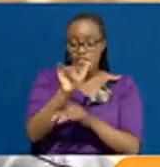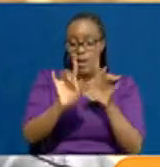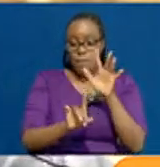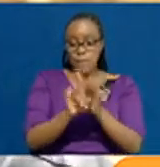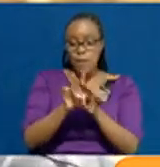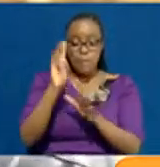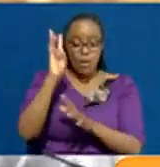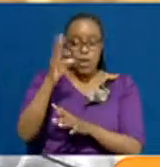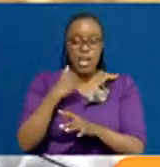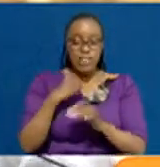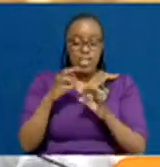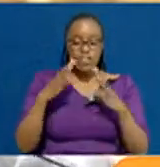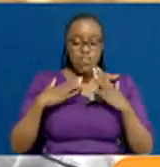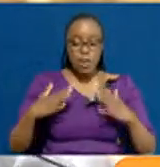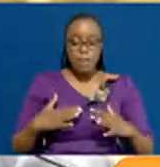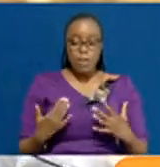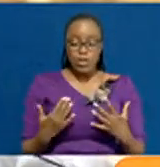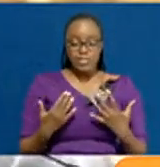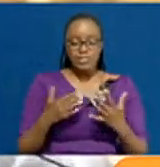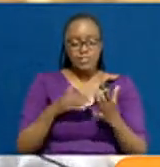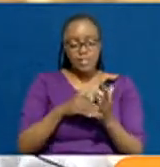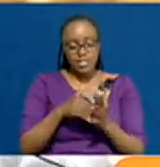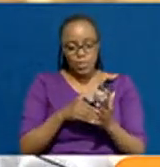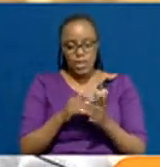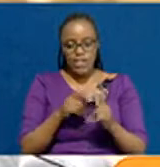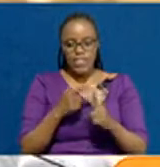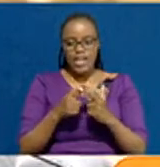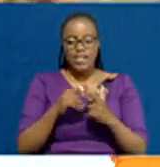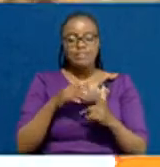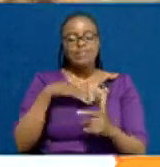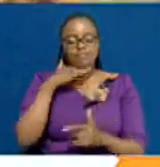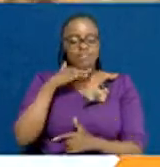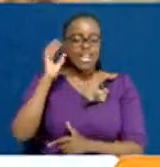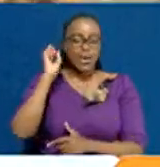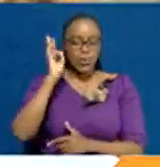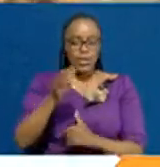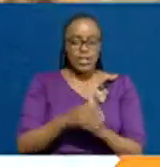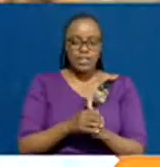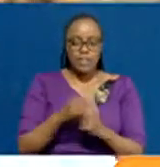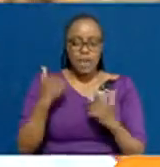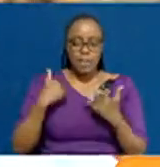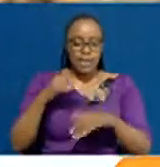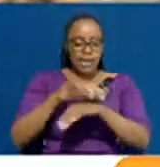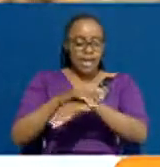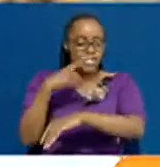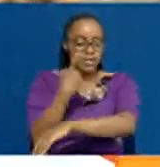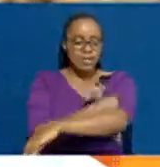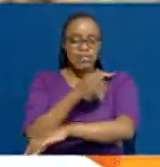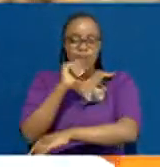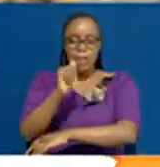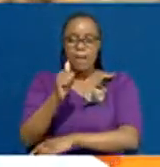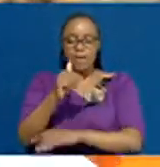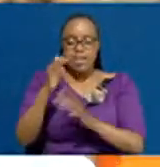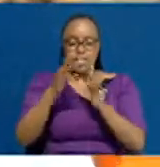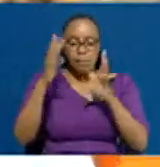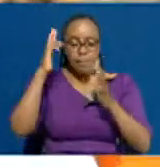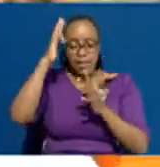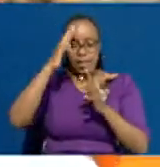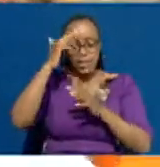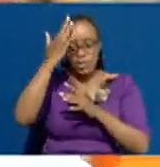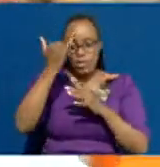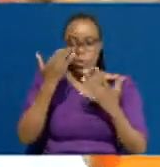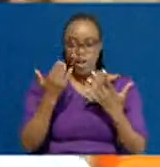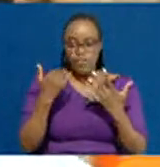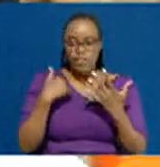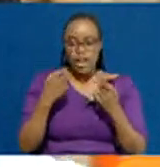will come. And if your body's immunity is weak, then you will succumb to it. Sijachanjwa bado. And the main reason is because